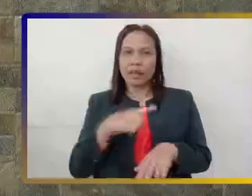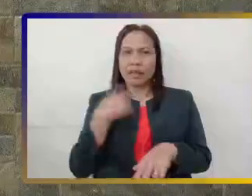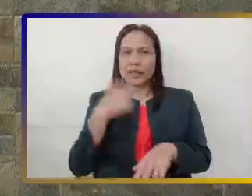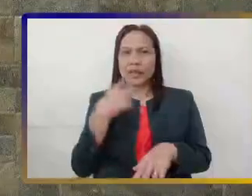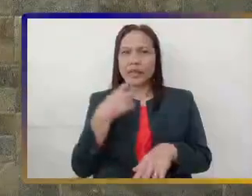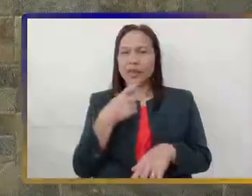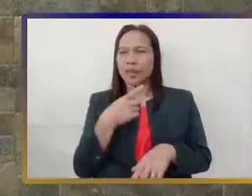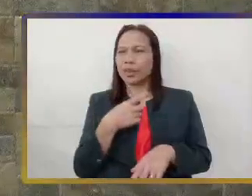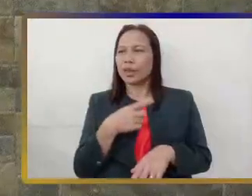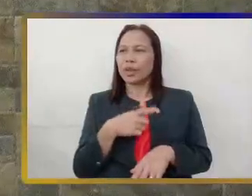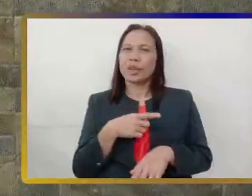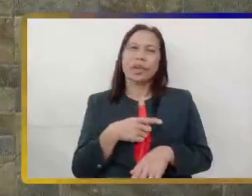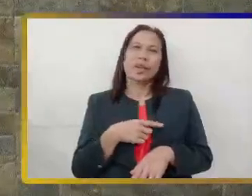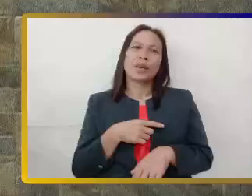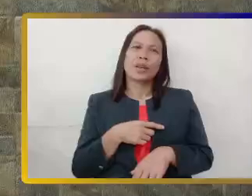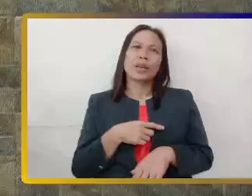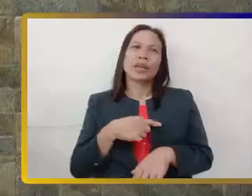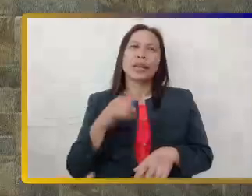ng